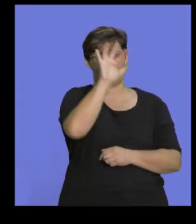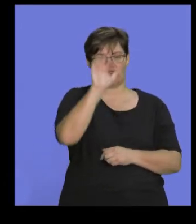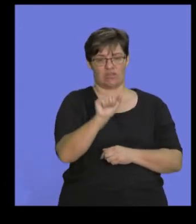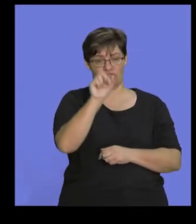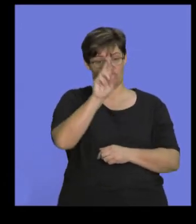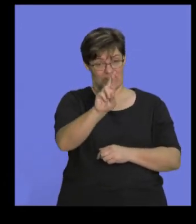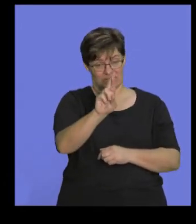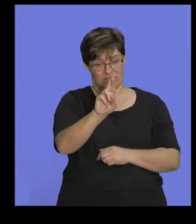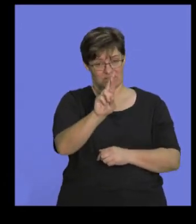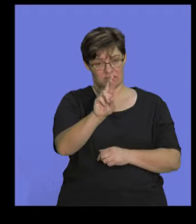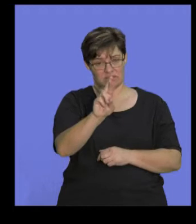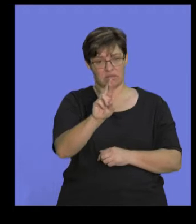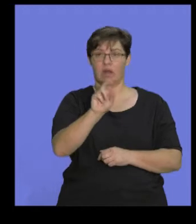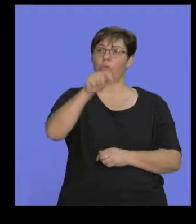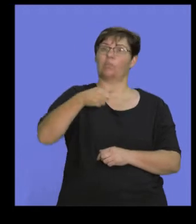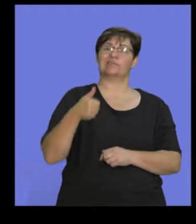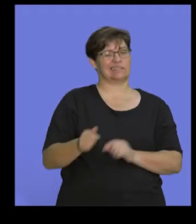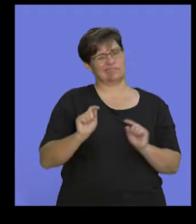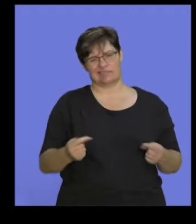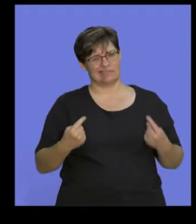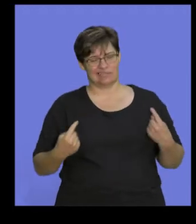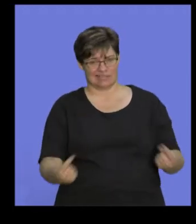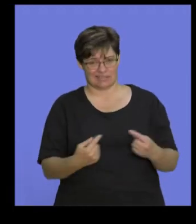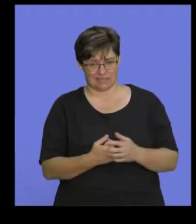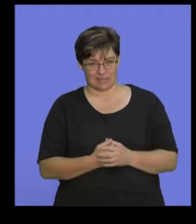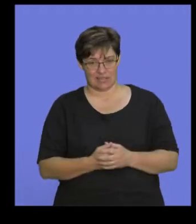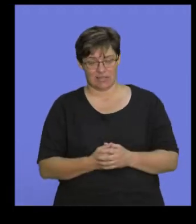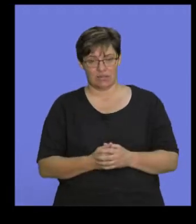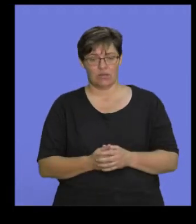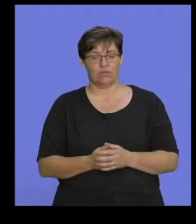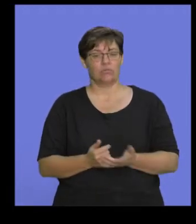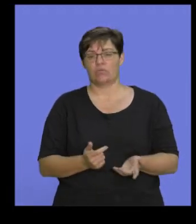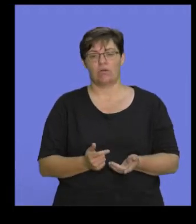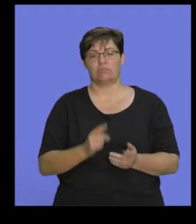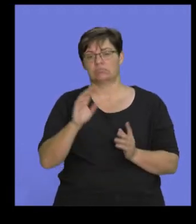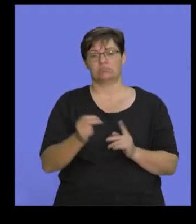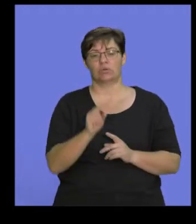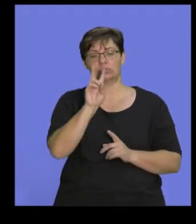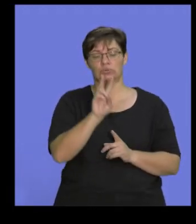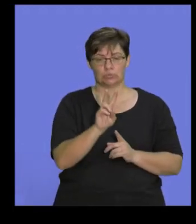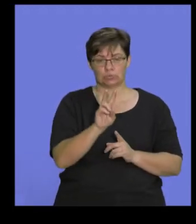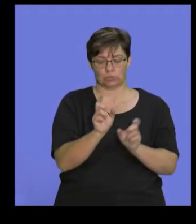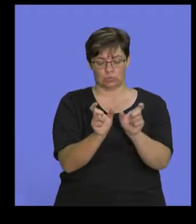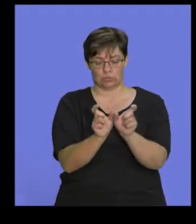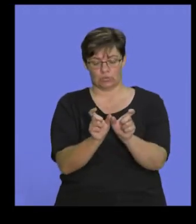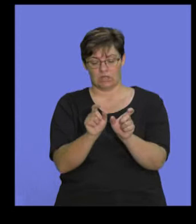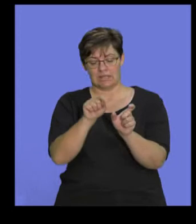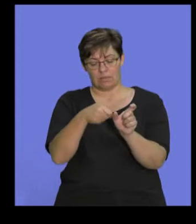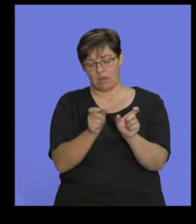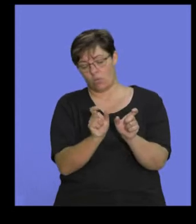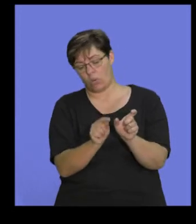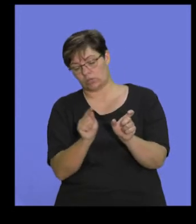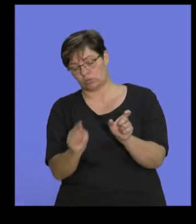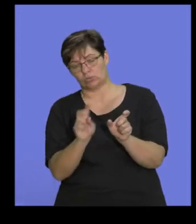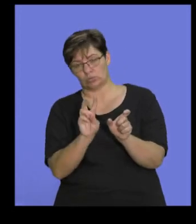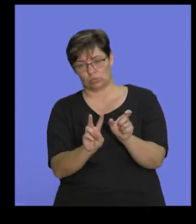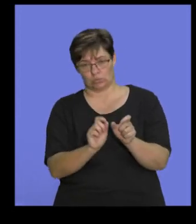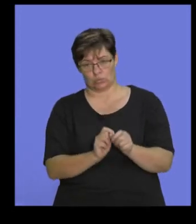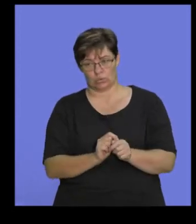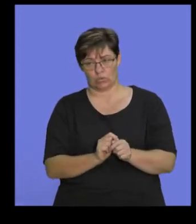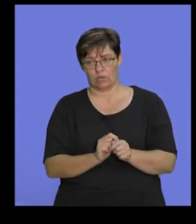rands. So it cannot be 0.6. No matter even if they said to you round off to 2 decimal places. I know we normally